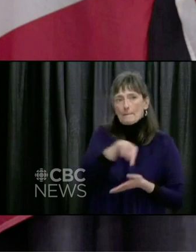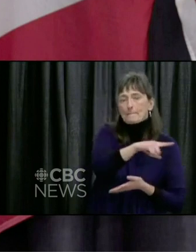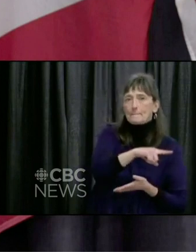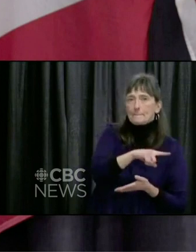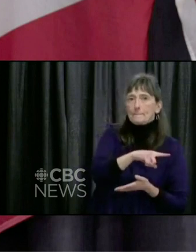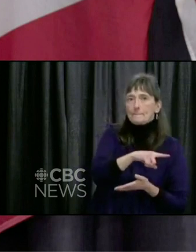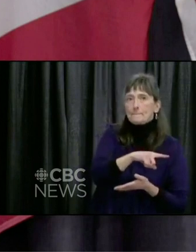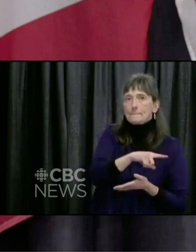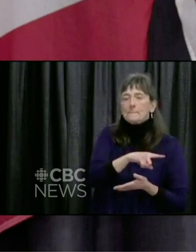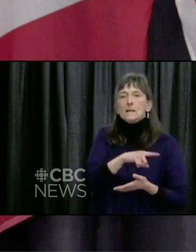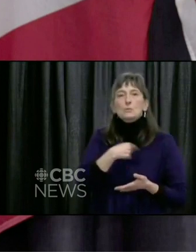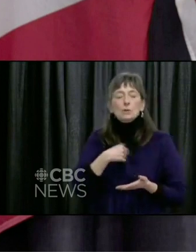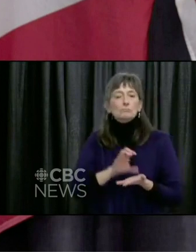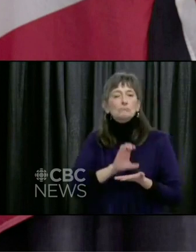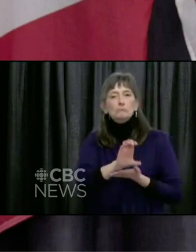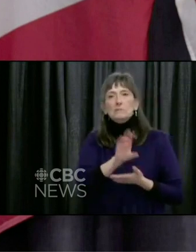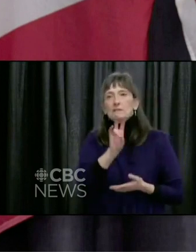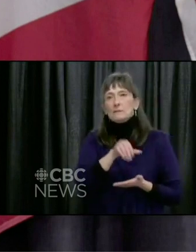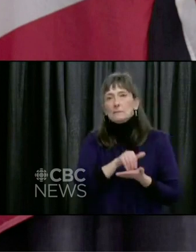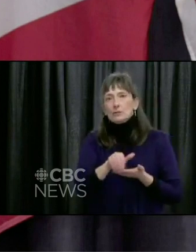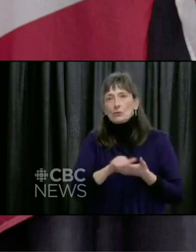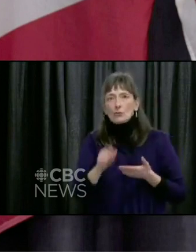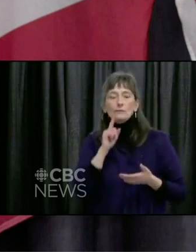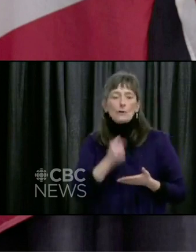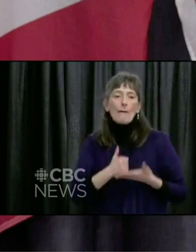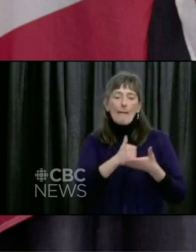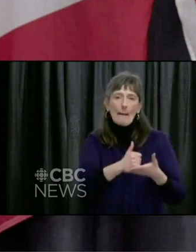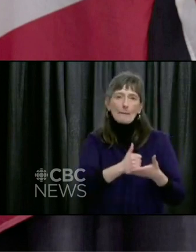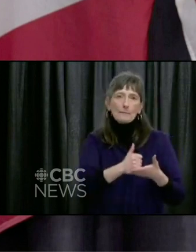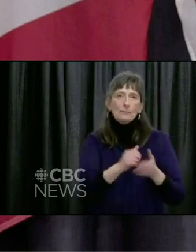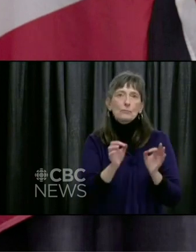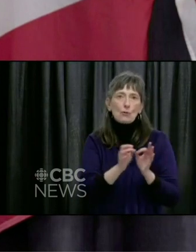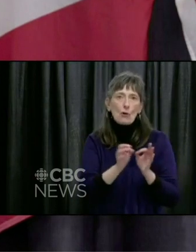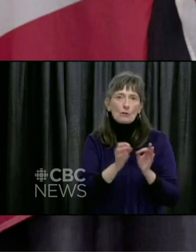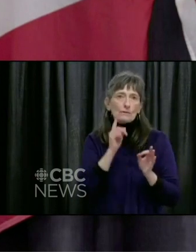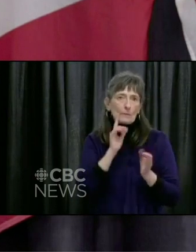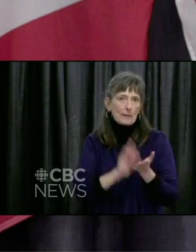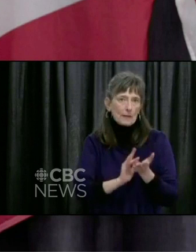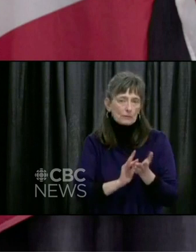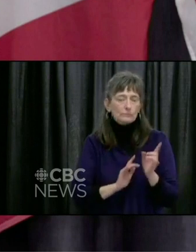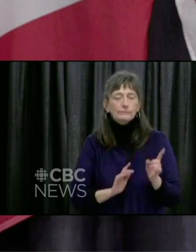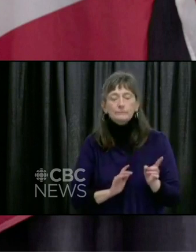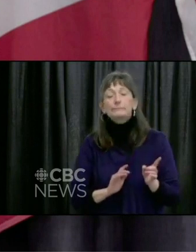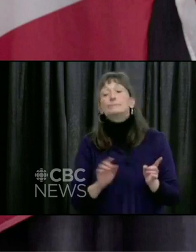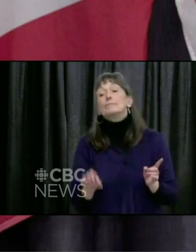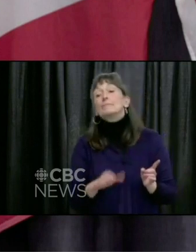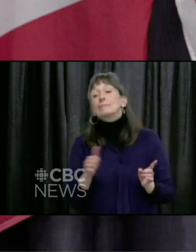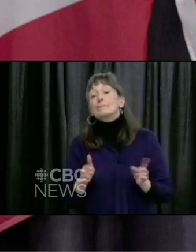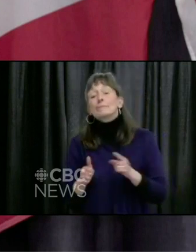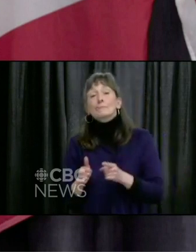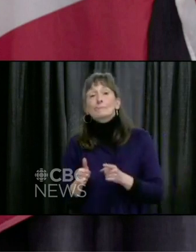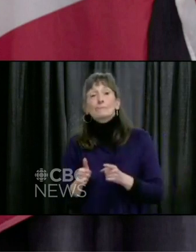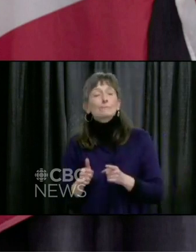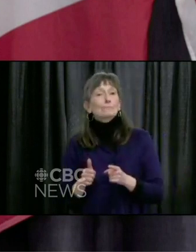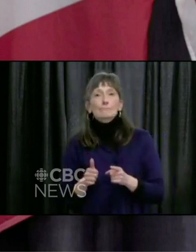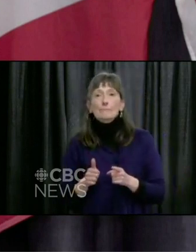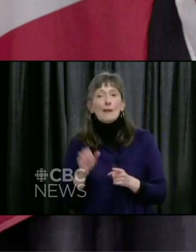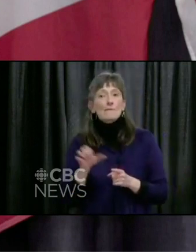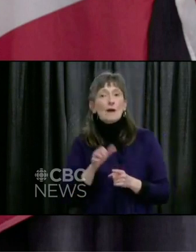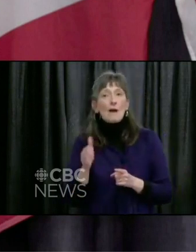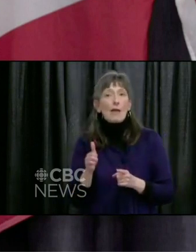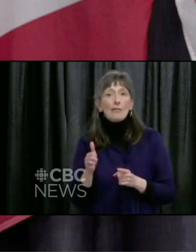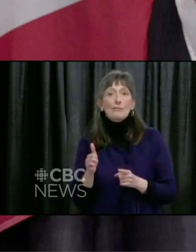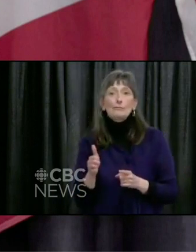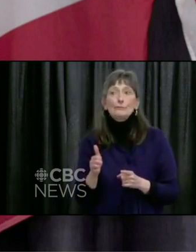what is an extra $7 million into the budget there. Outside of that, we actually do not have any levers